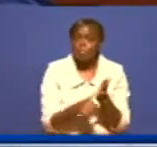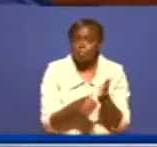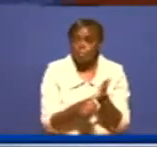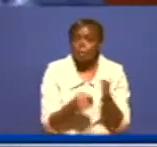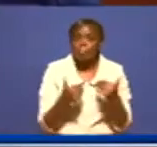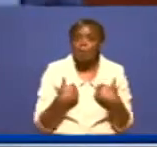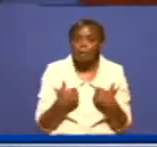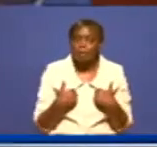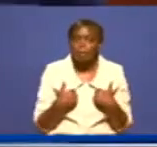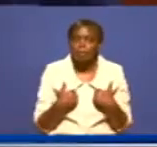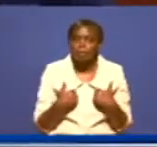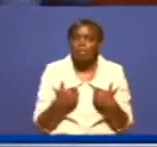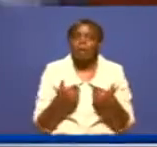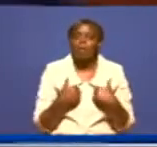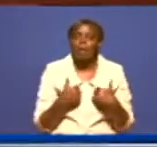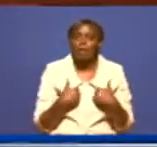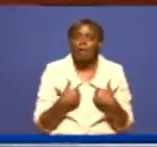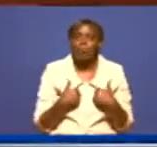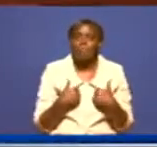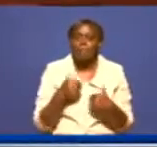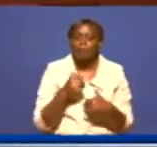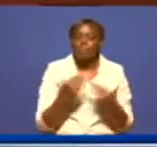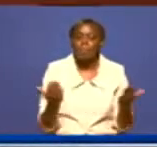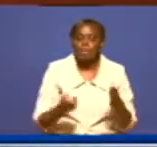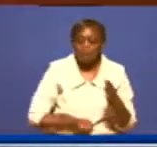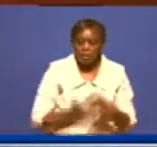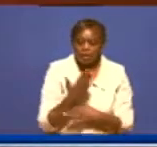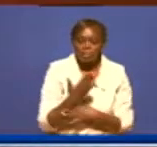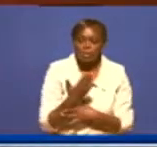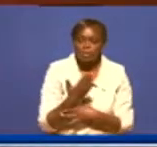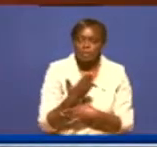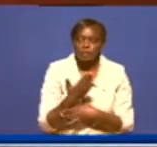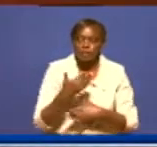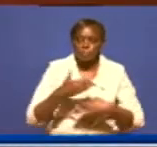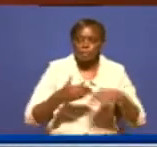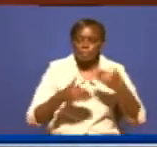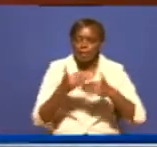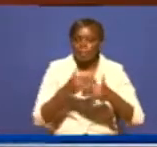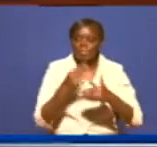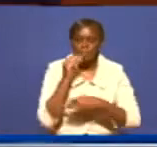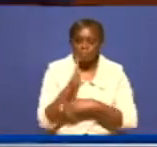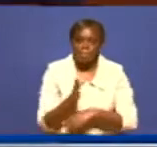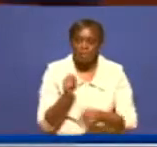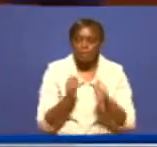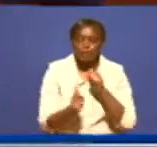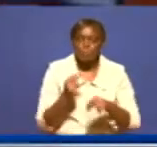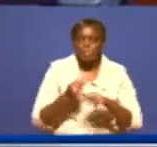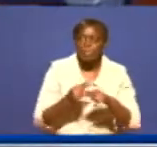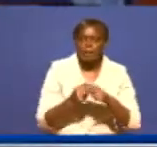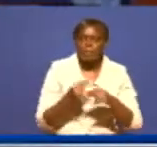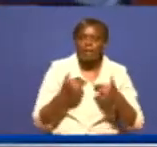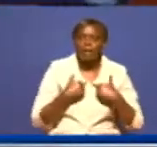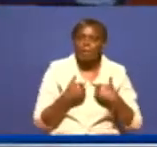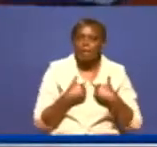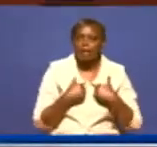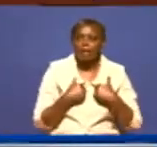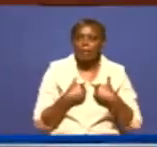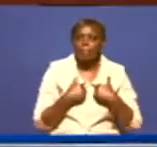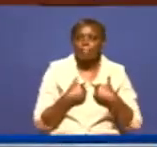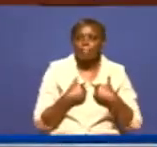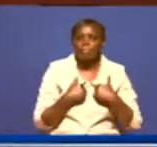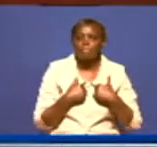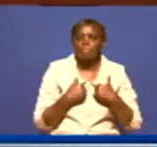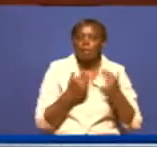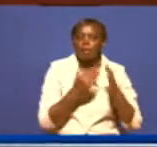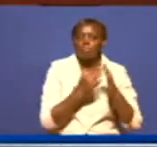Speaker. We have found, and that is where creation of infrastructure, Madam Speaker, which I call, you know, we have forest evictees, we